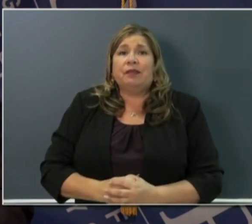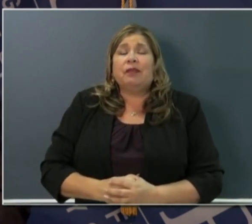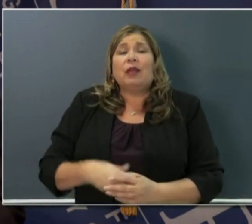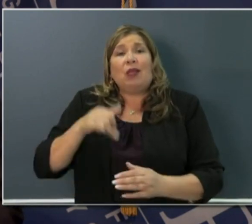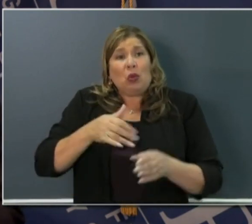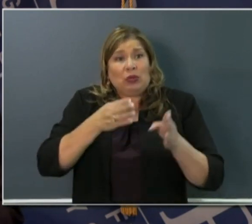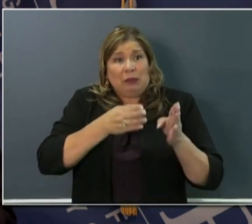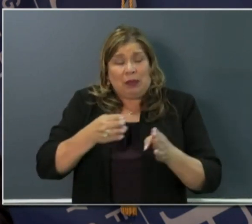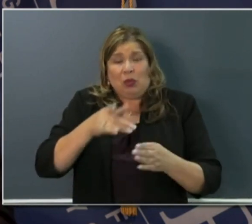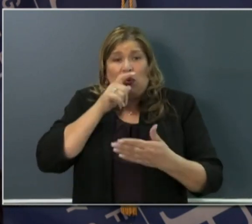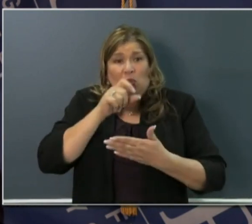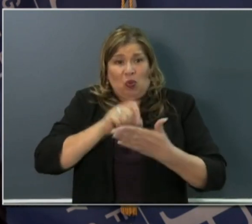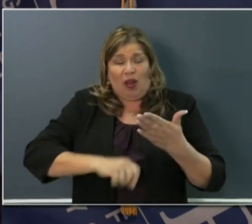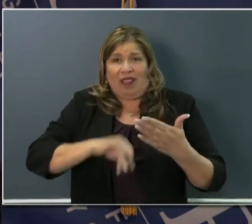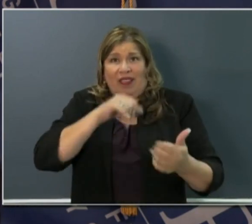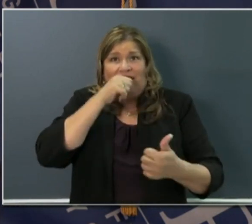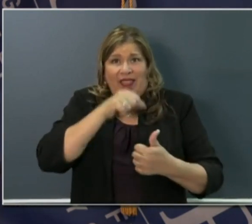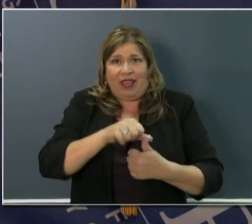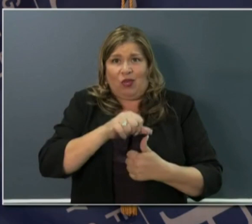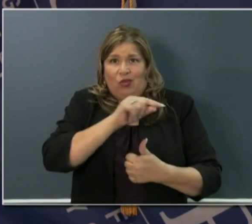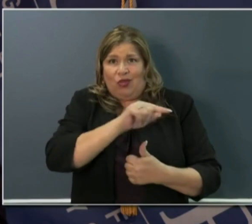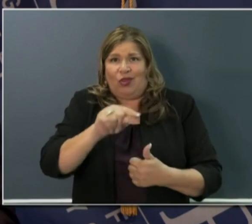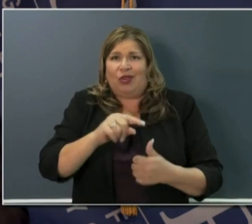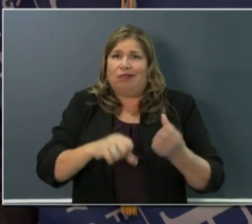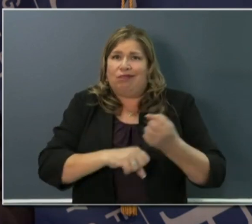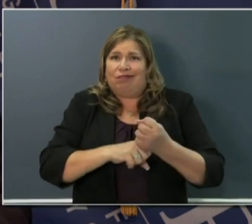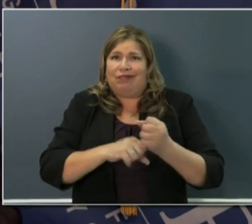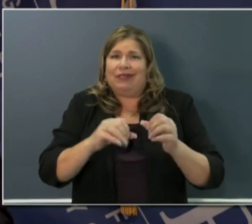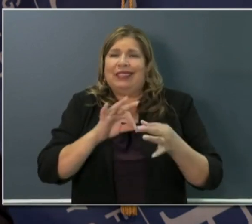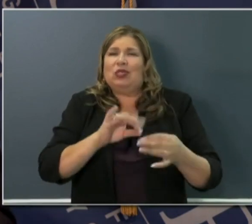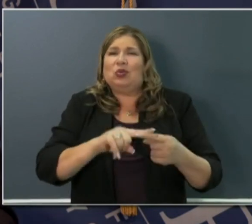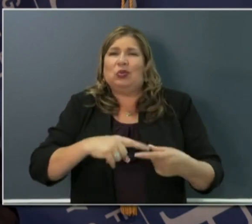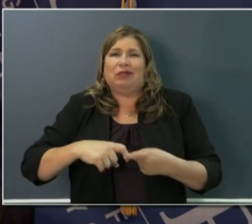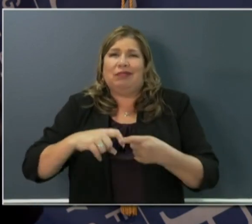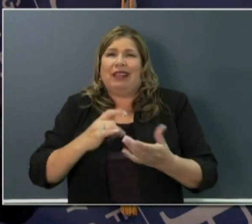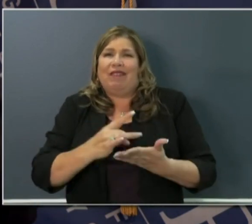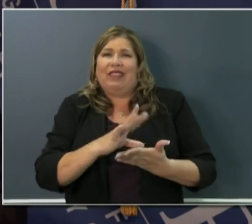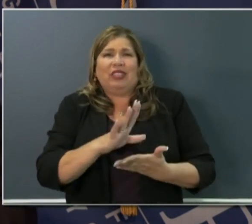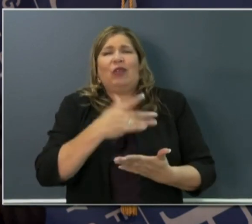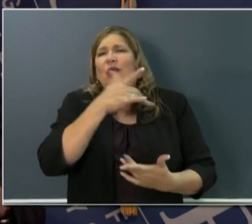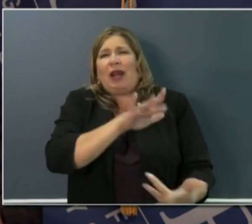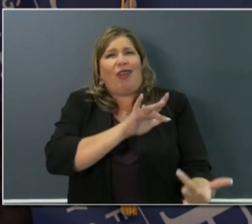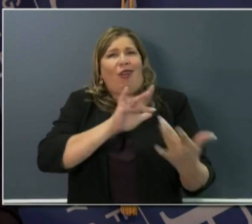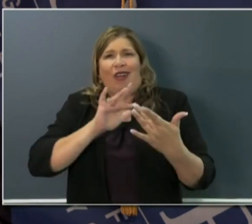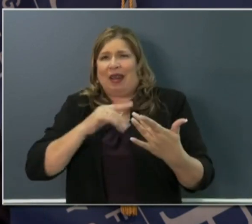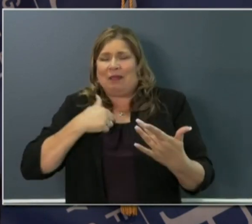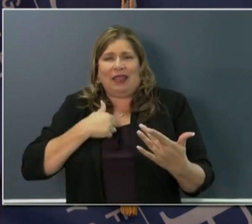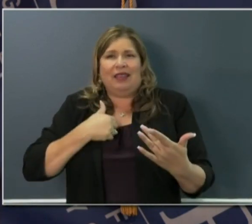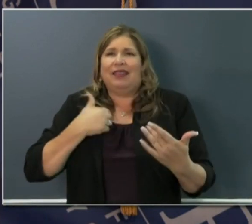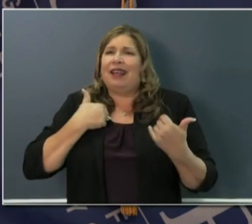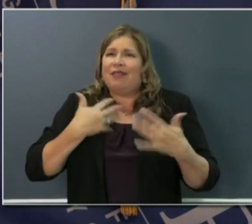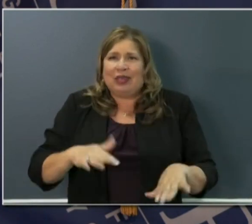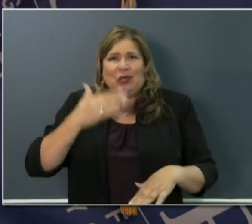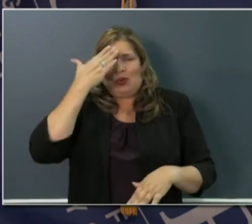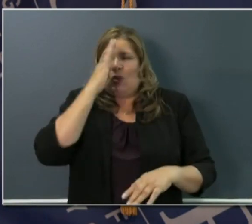have directly contacted me, so I am already, quote unquote, in receipt of their point of view and